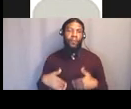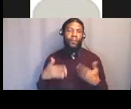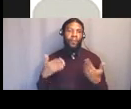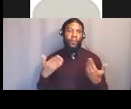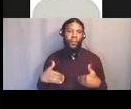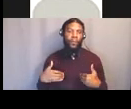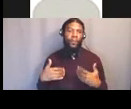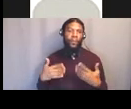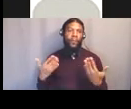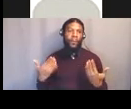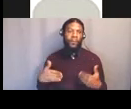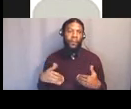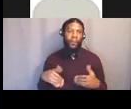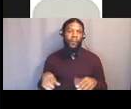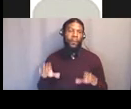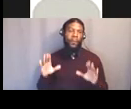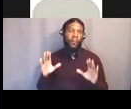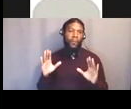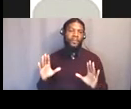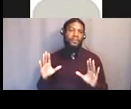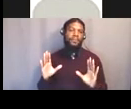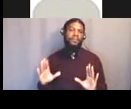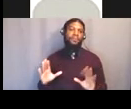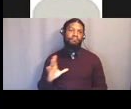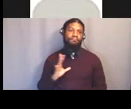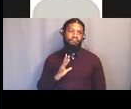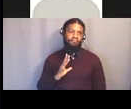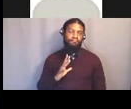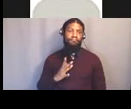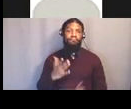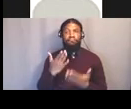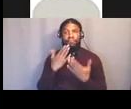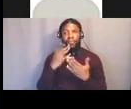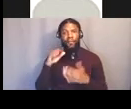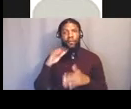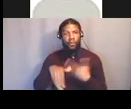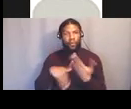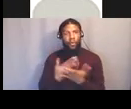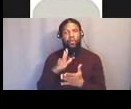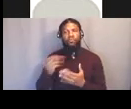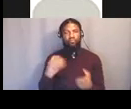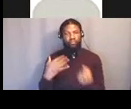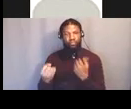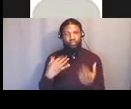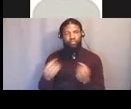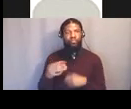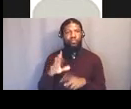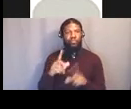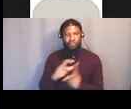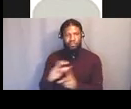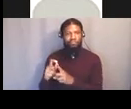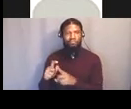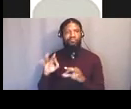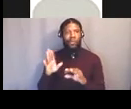Thank you for your words. We're going to keep going. We're going to use this momentum to get us to